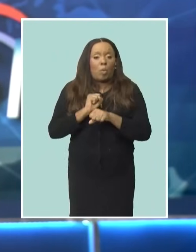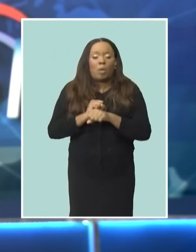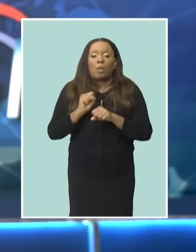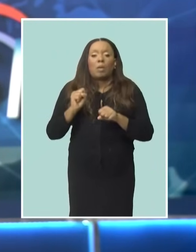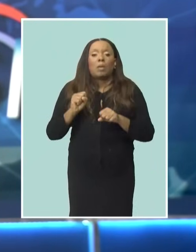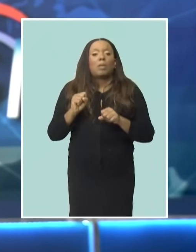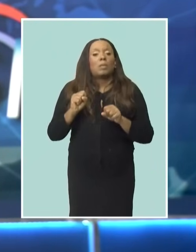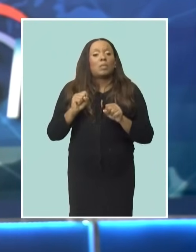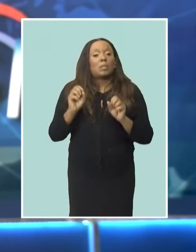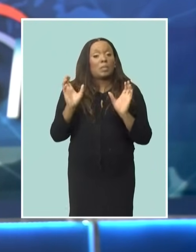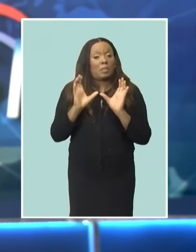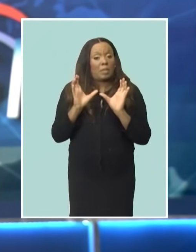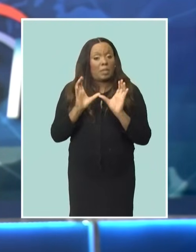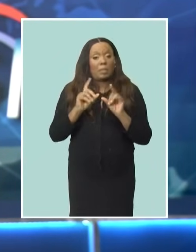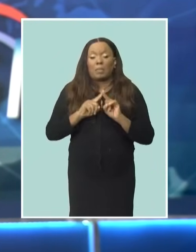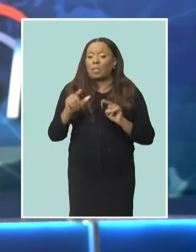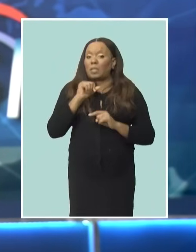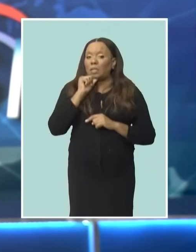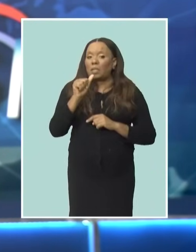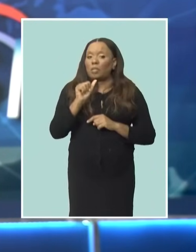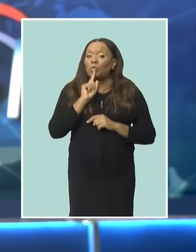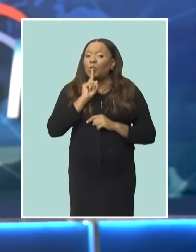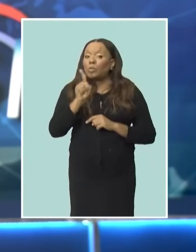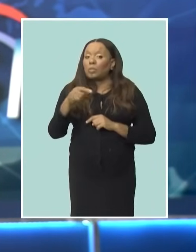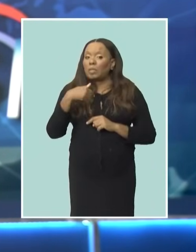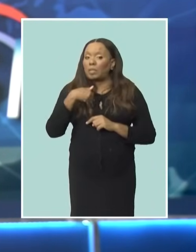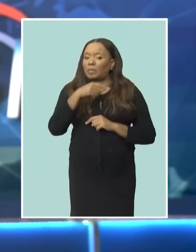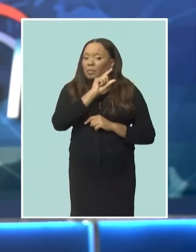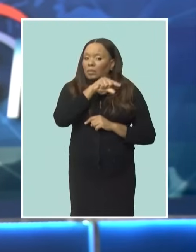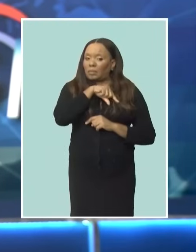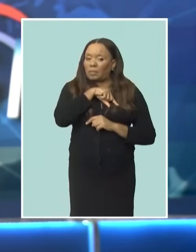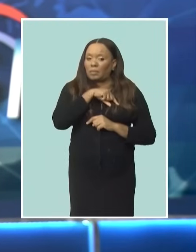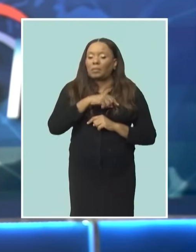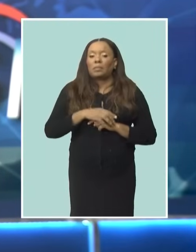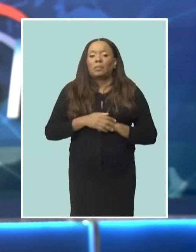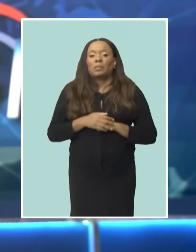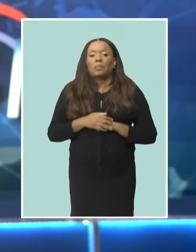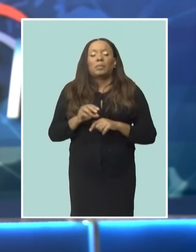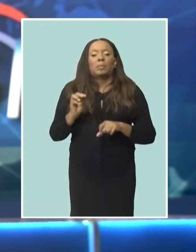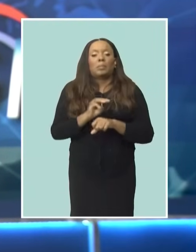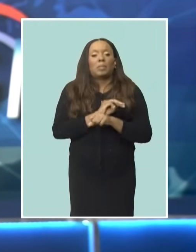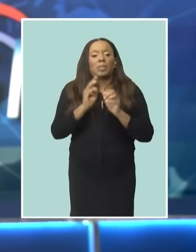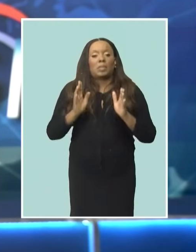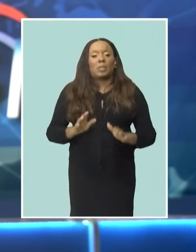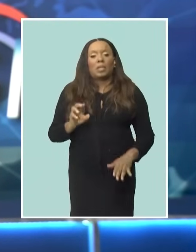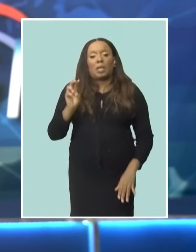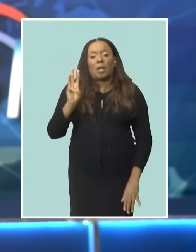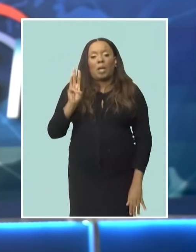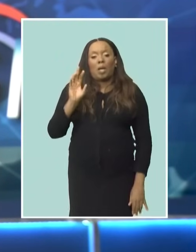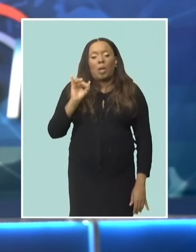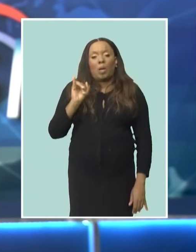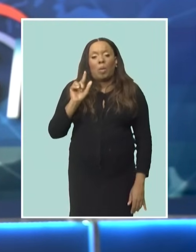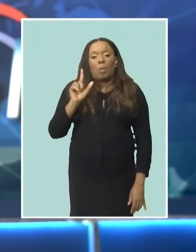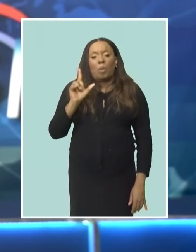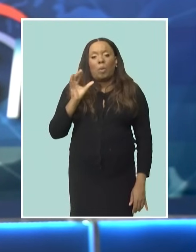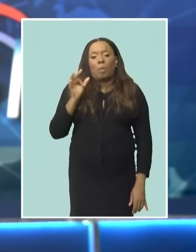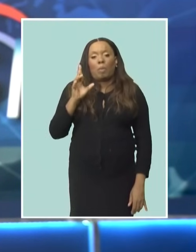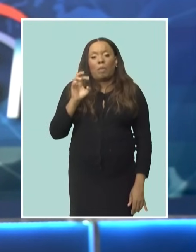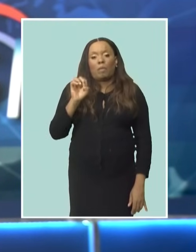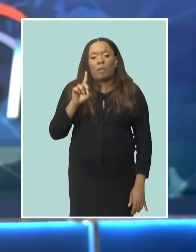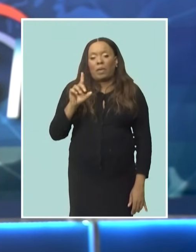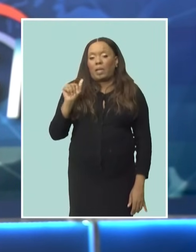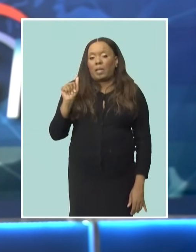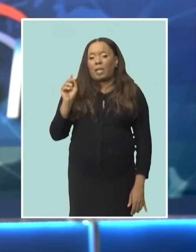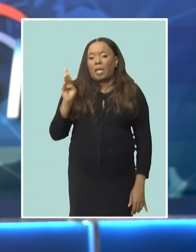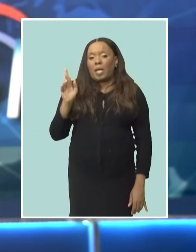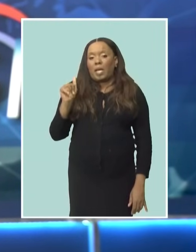have the qualifications they say they do. And according to Minister of Home Affairs and Information Wilfred Abrams, some of these people engaging in